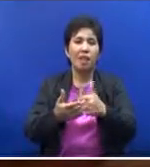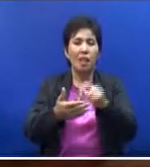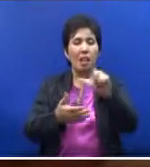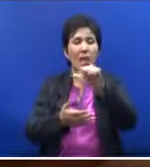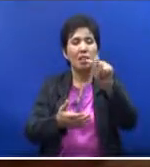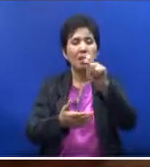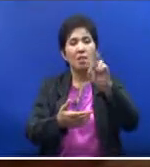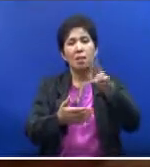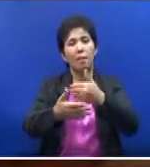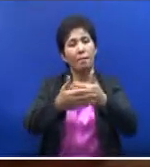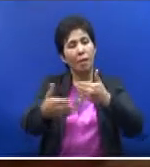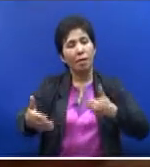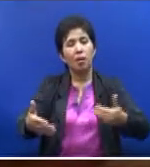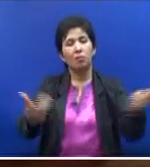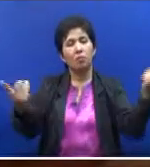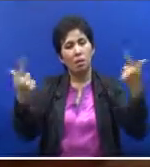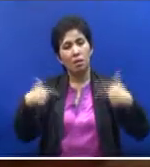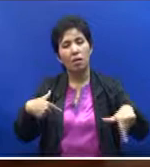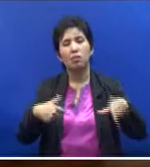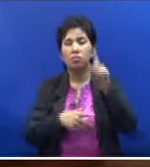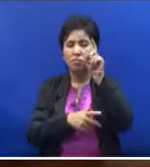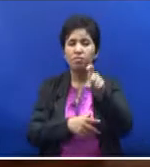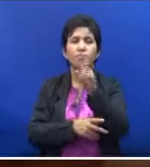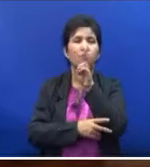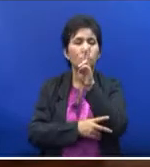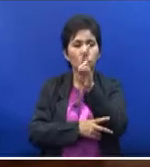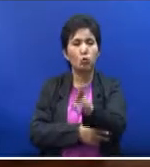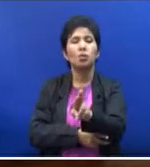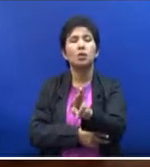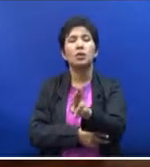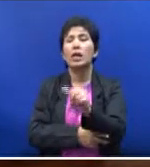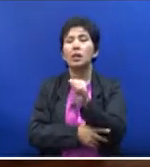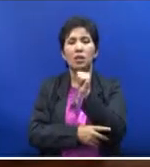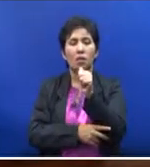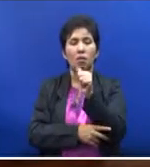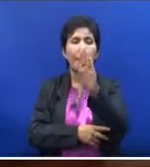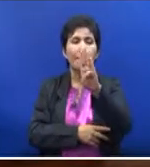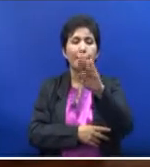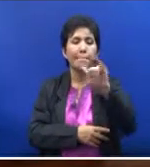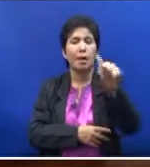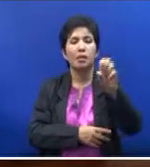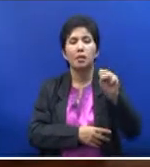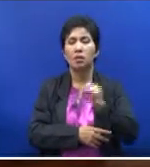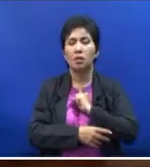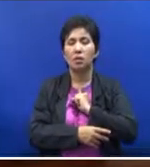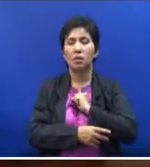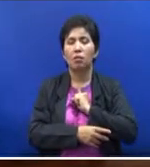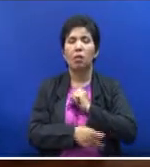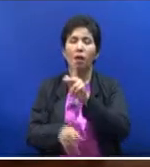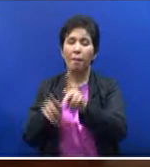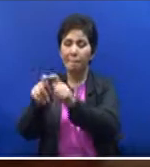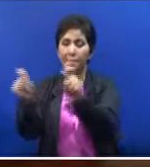from whatever background the researchers come, they need to make sure that they are not biased to their own